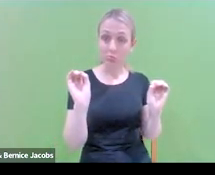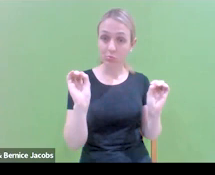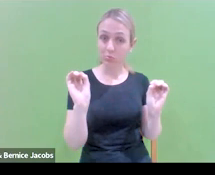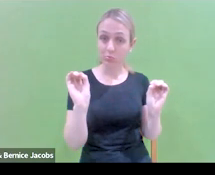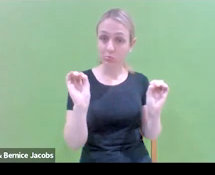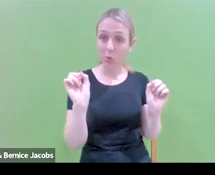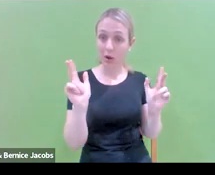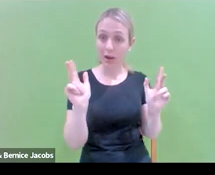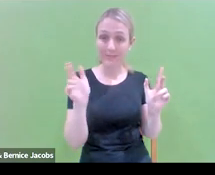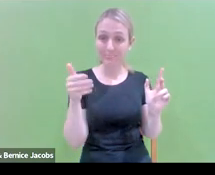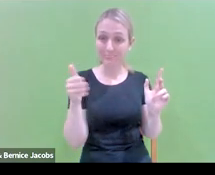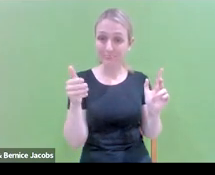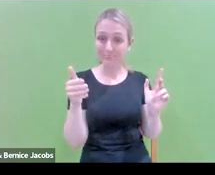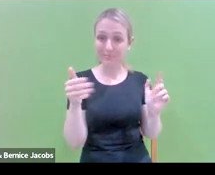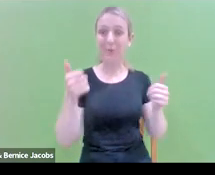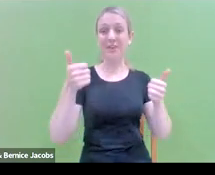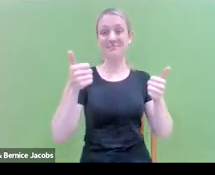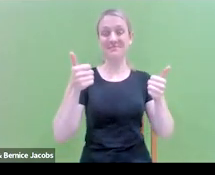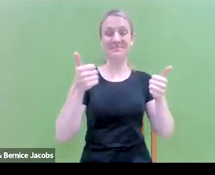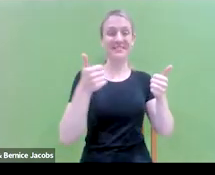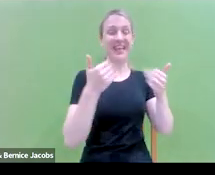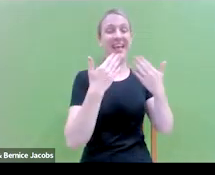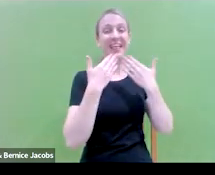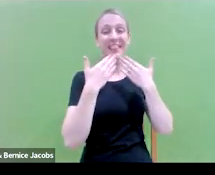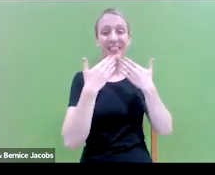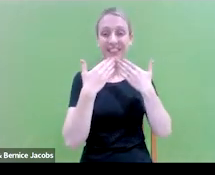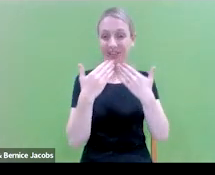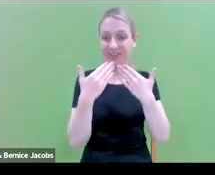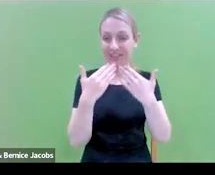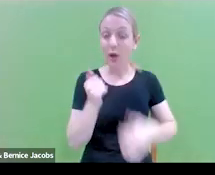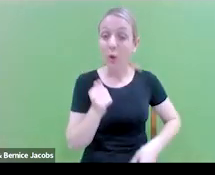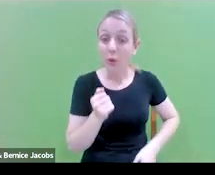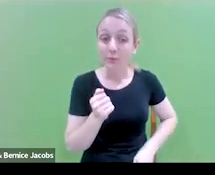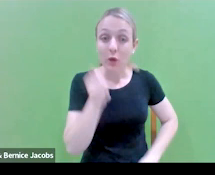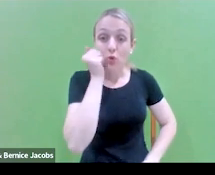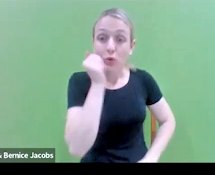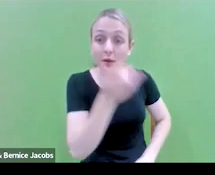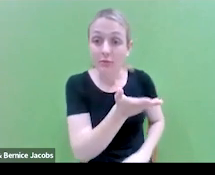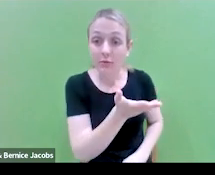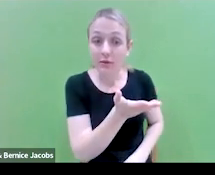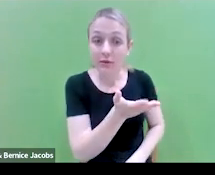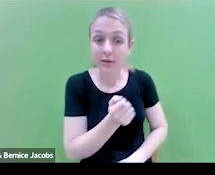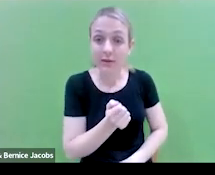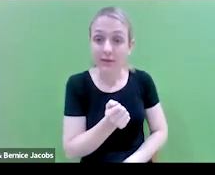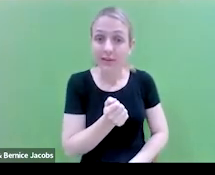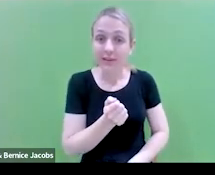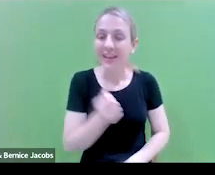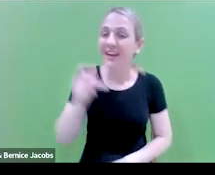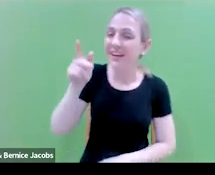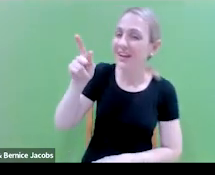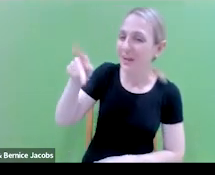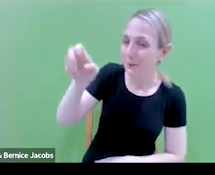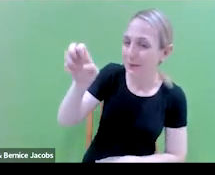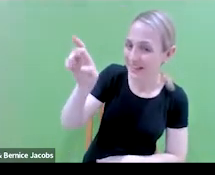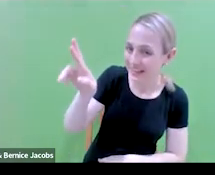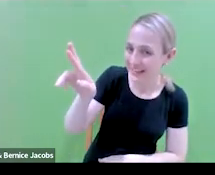Looks like not. Thank you very much. Oh, sorry. Go ahead. It was Peter who just